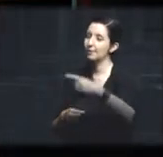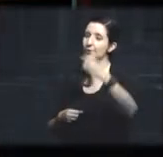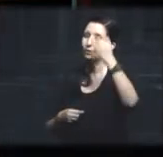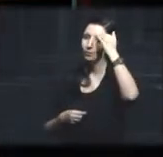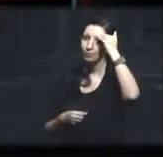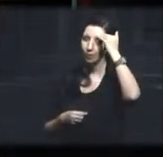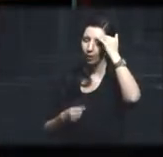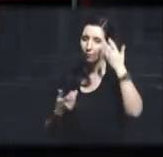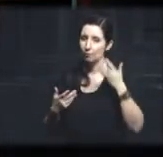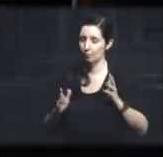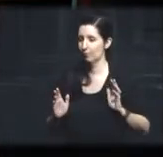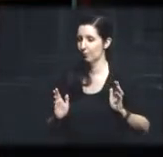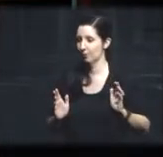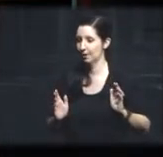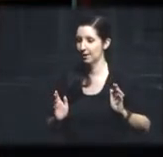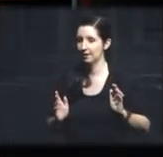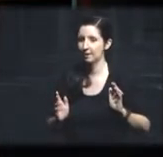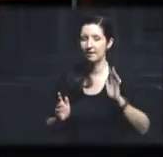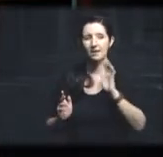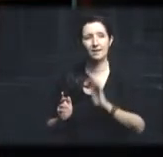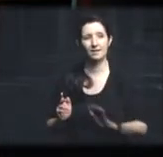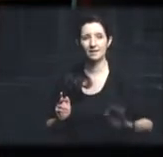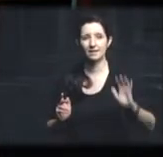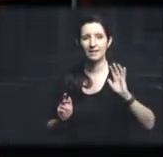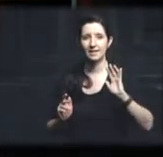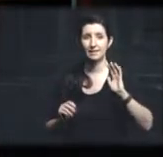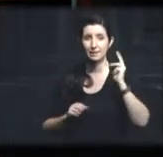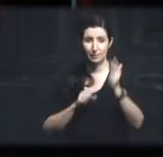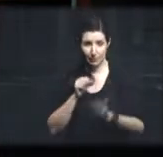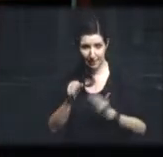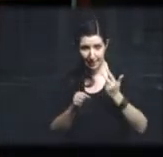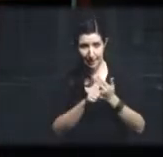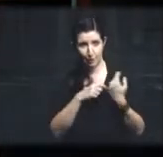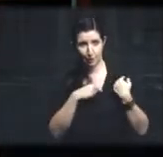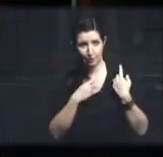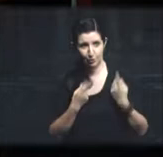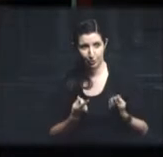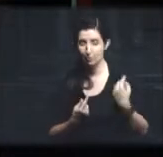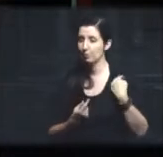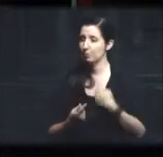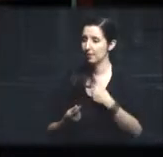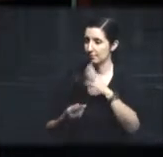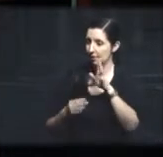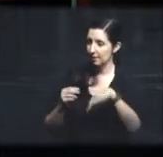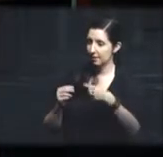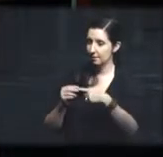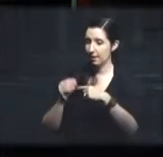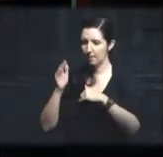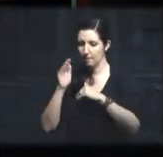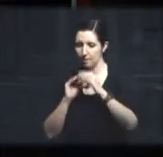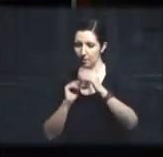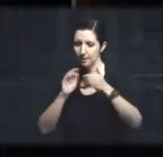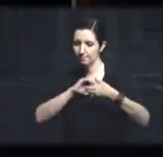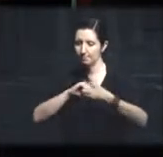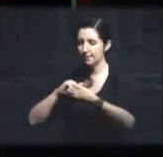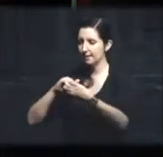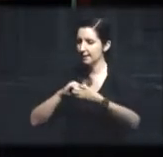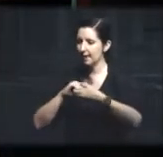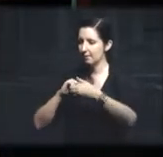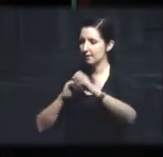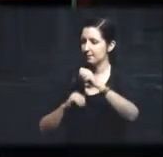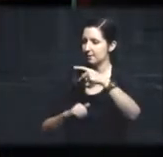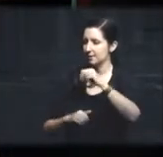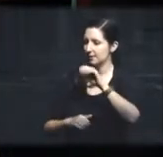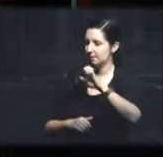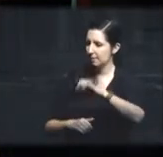years. For probably at least 3 years, we've been talking about building a collaborative space between